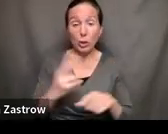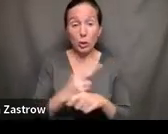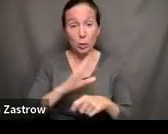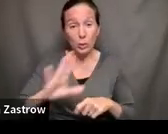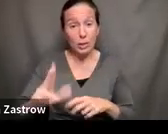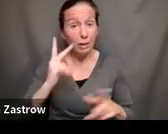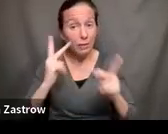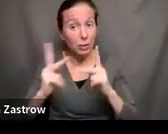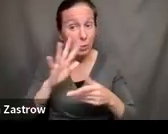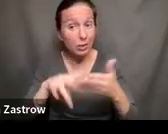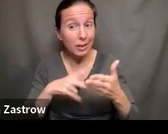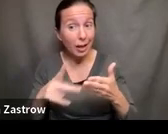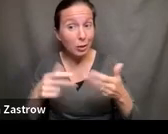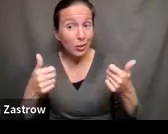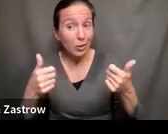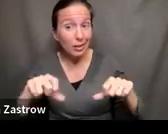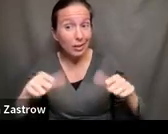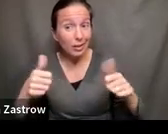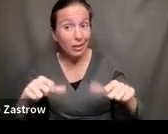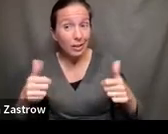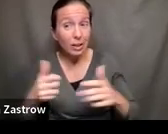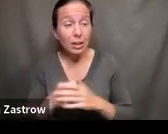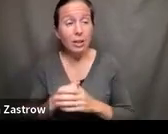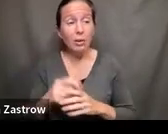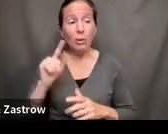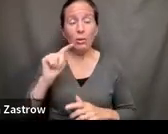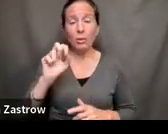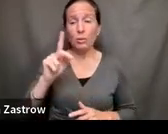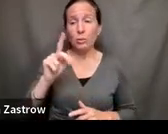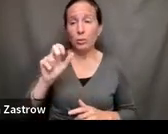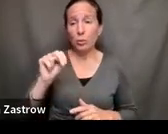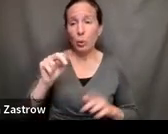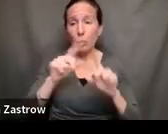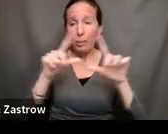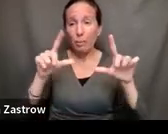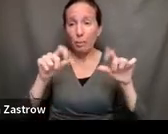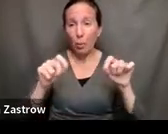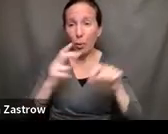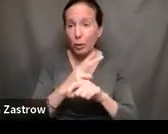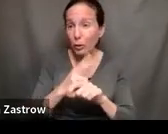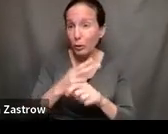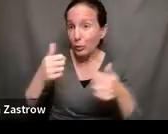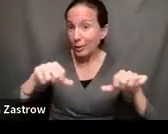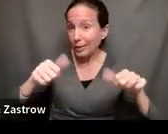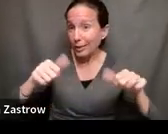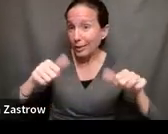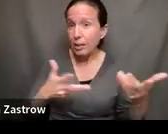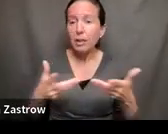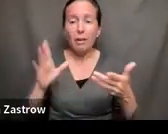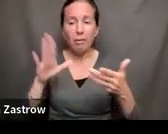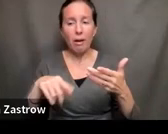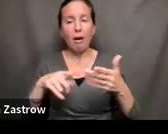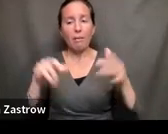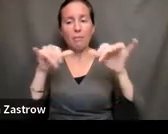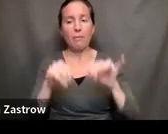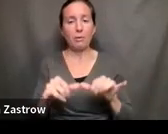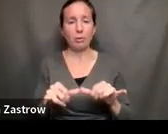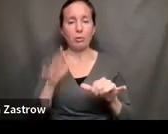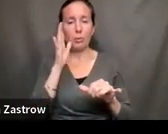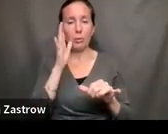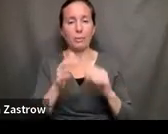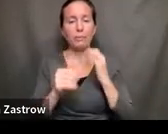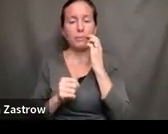this token board, something? That's what you're measuring in your goals.